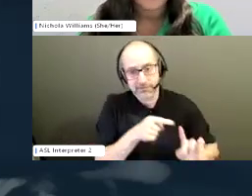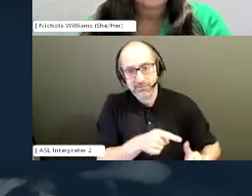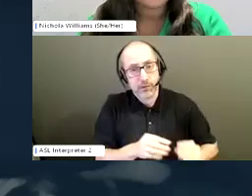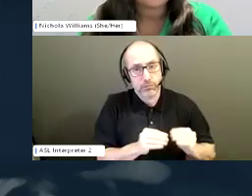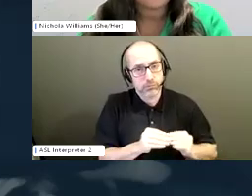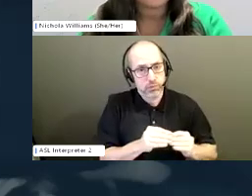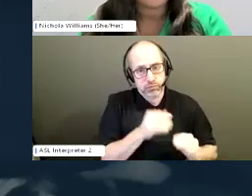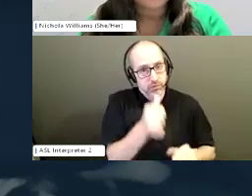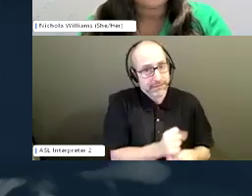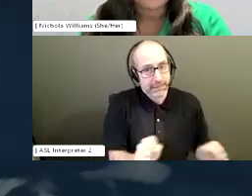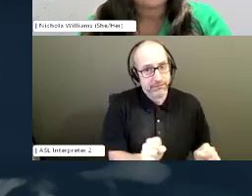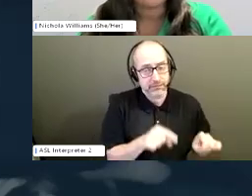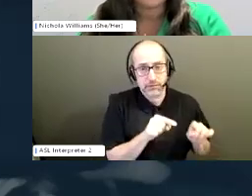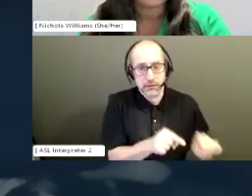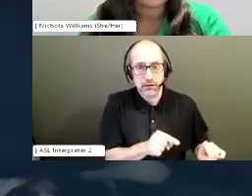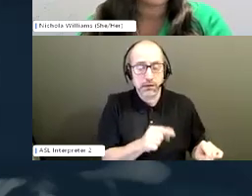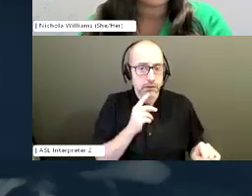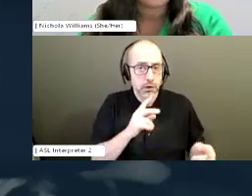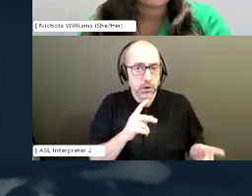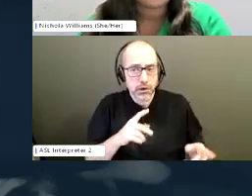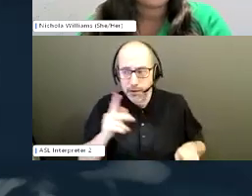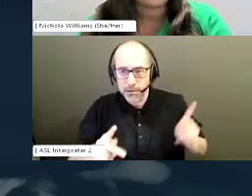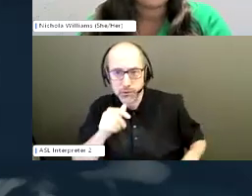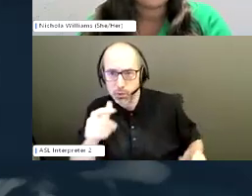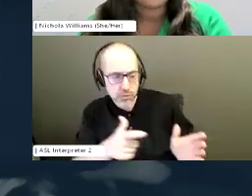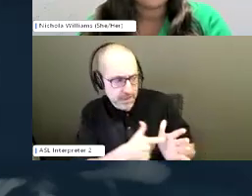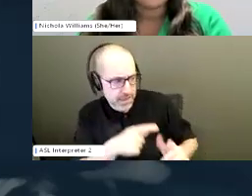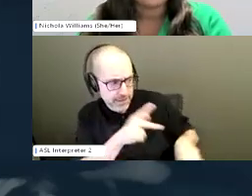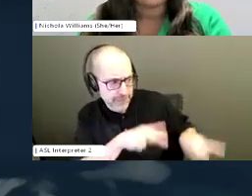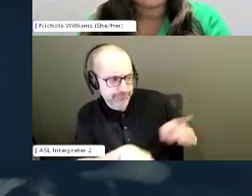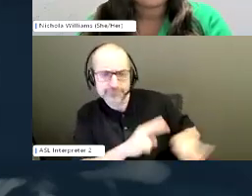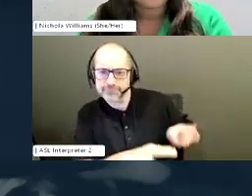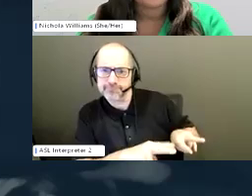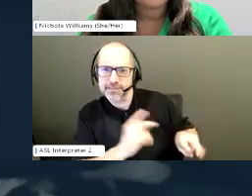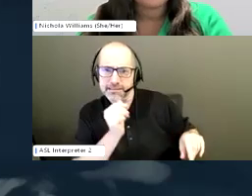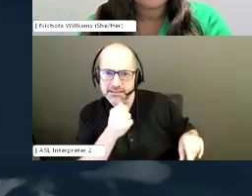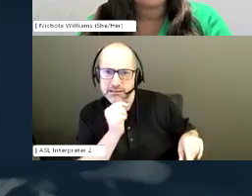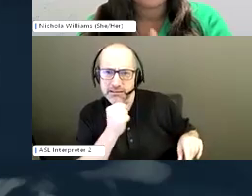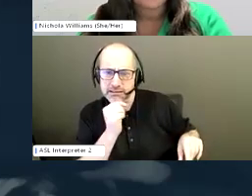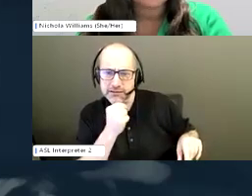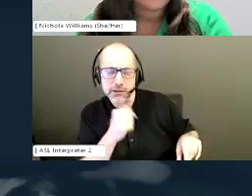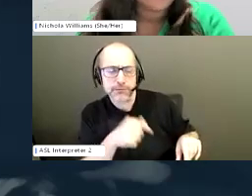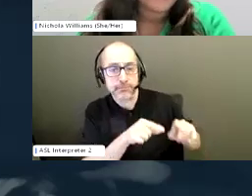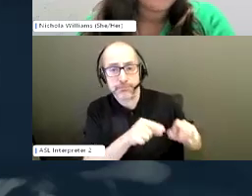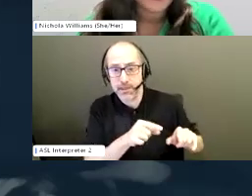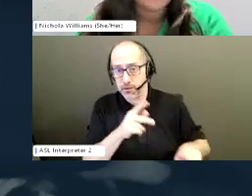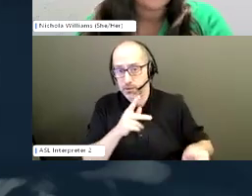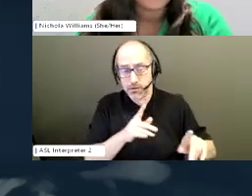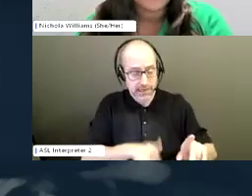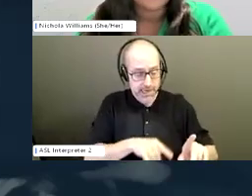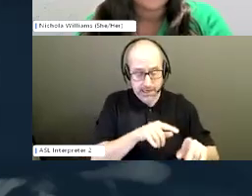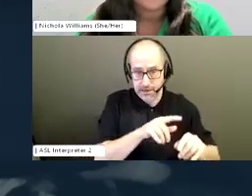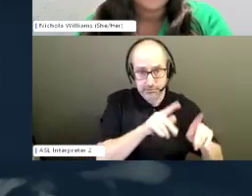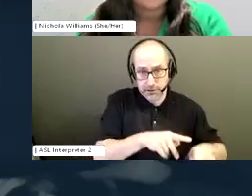even harder for survivors to recognize the abuse their experiences. And survivors also may be reliant on their abusive partners